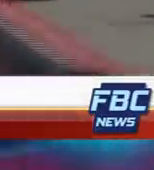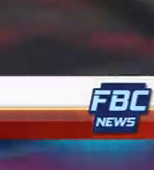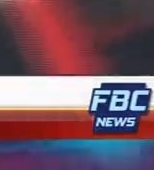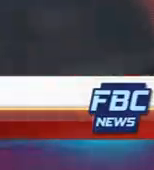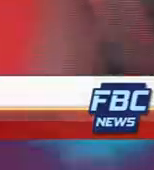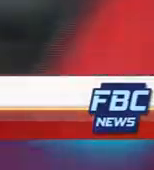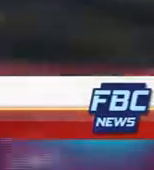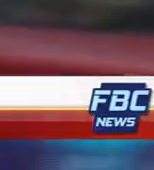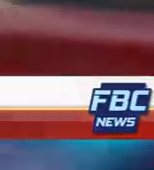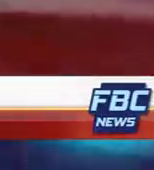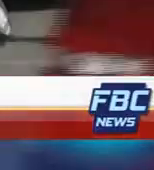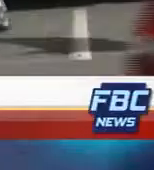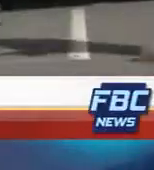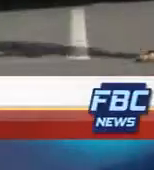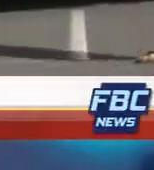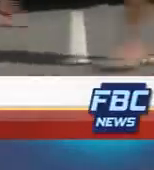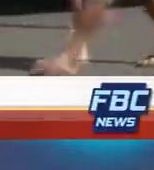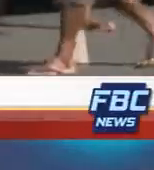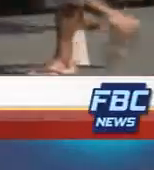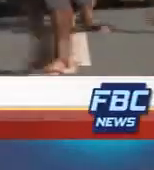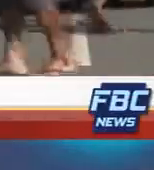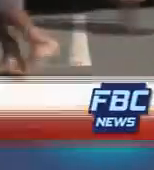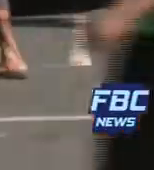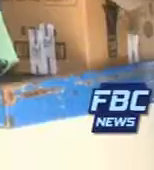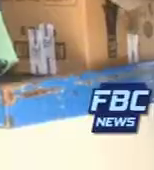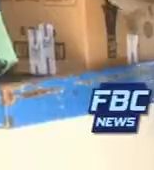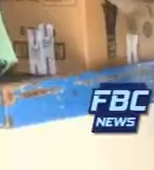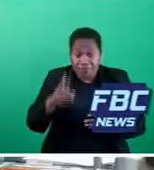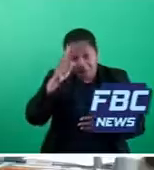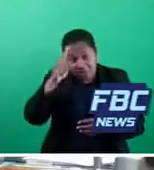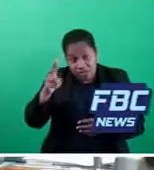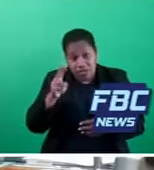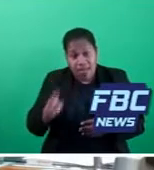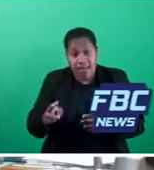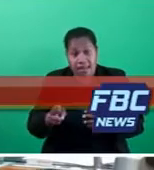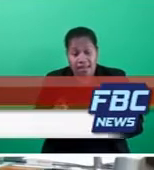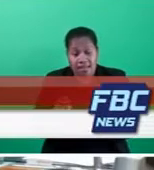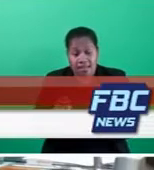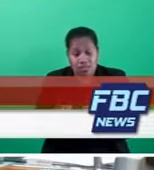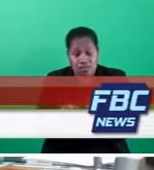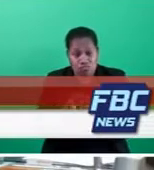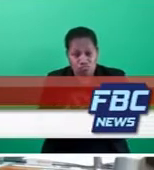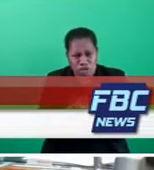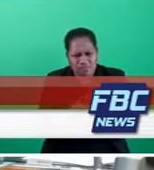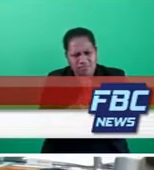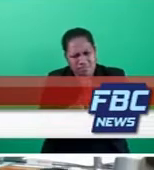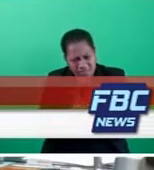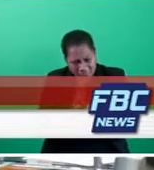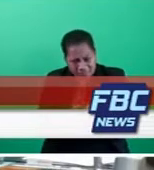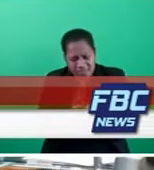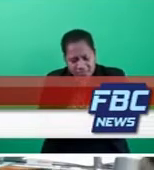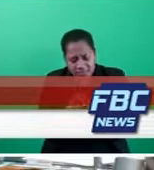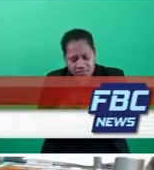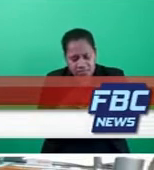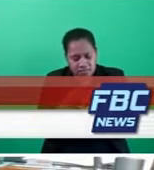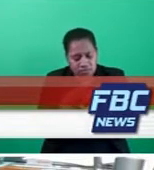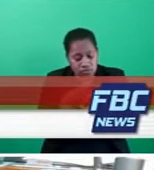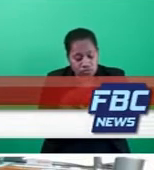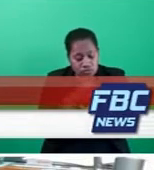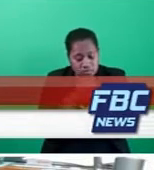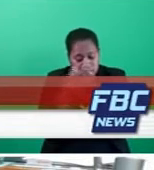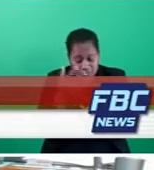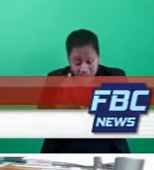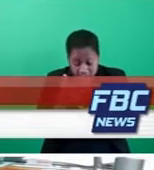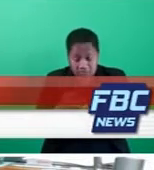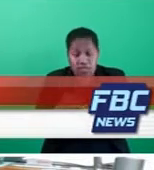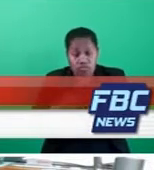been undertaken, the results of which will be announced soon. The consultant will be presenting the 2019 National Minimum Wage